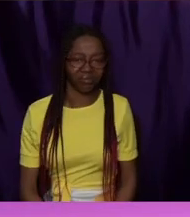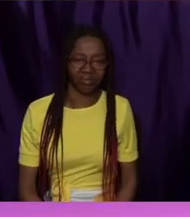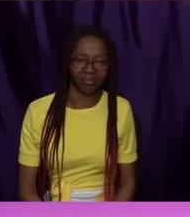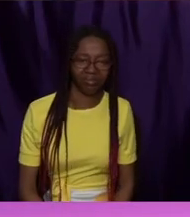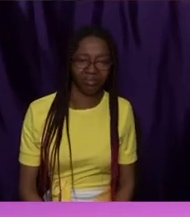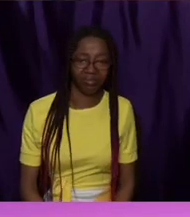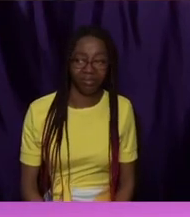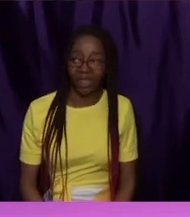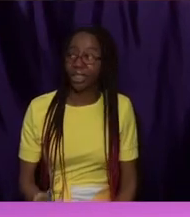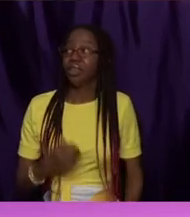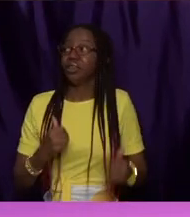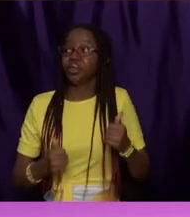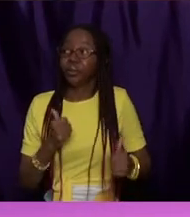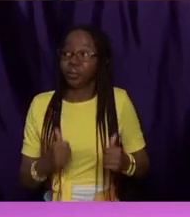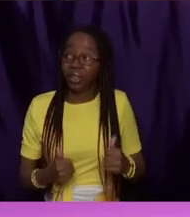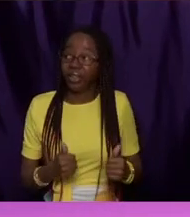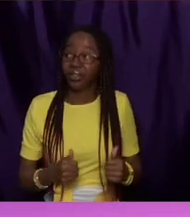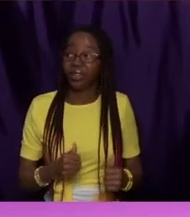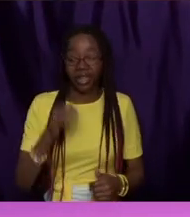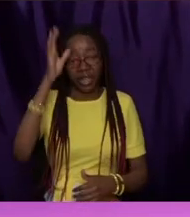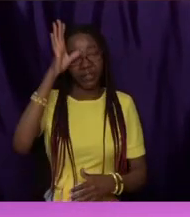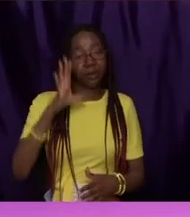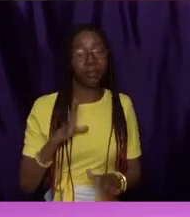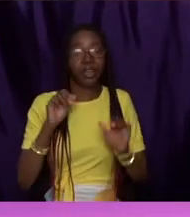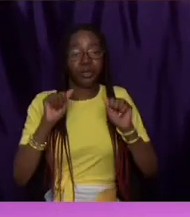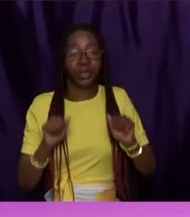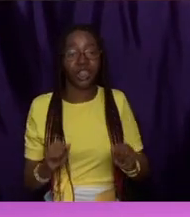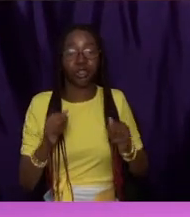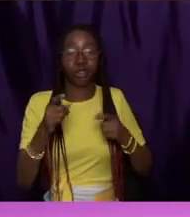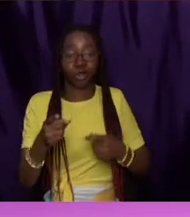You'd rather have a joker you can domesticate.